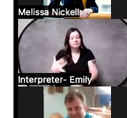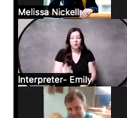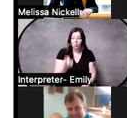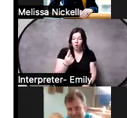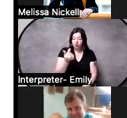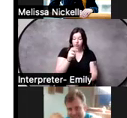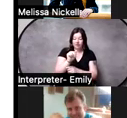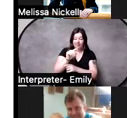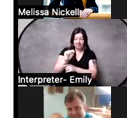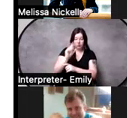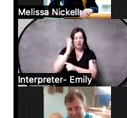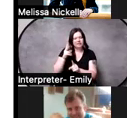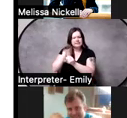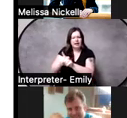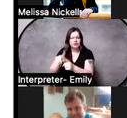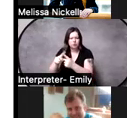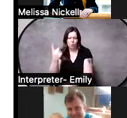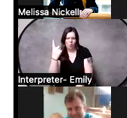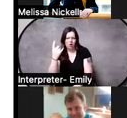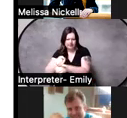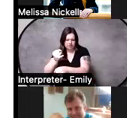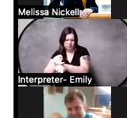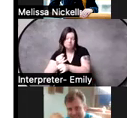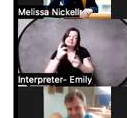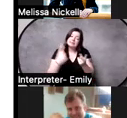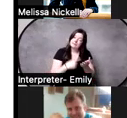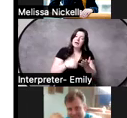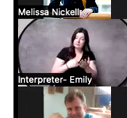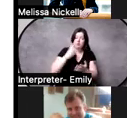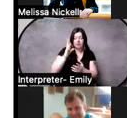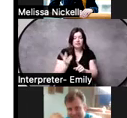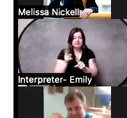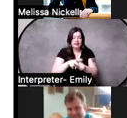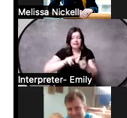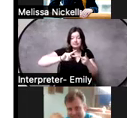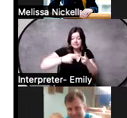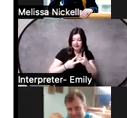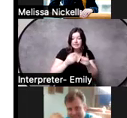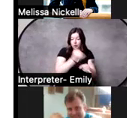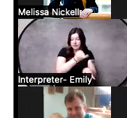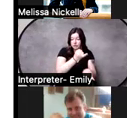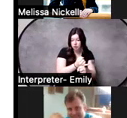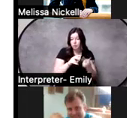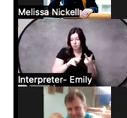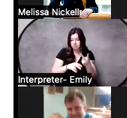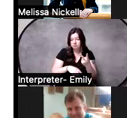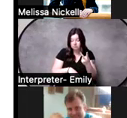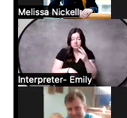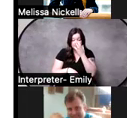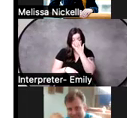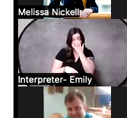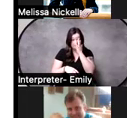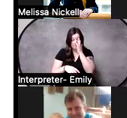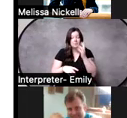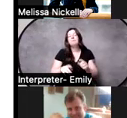sometimes it can get a primary and a secondary institute assignment as well. But nonetheless, it's going to be assigned to